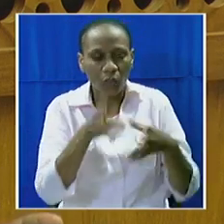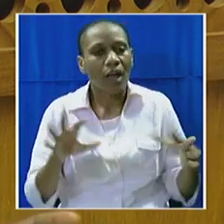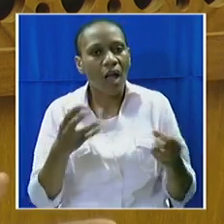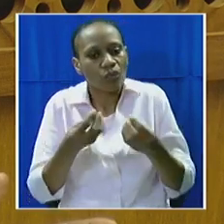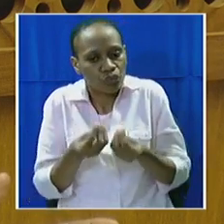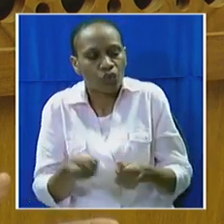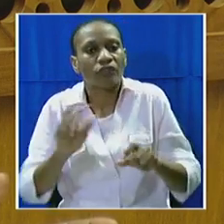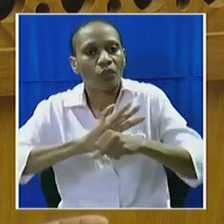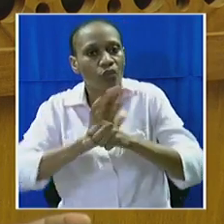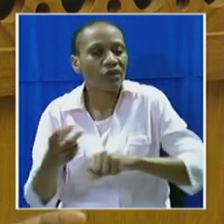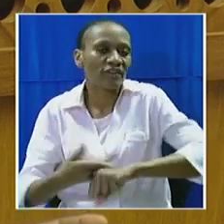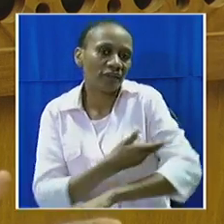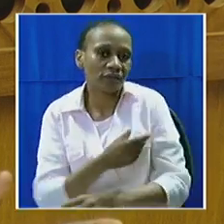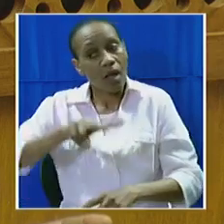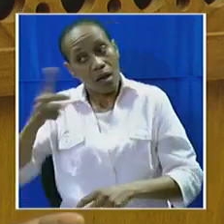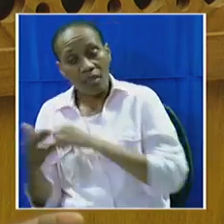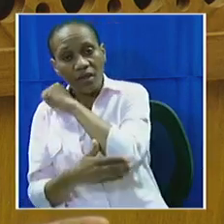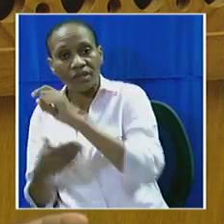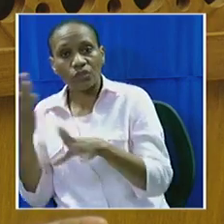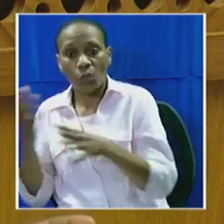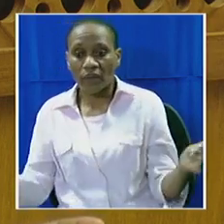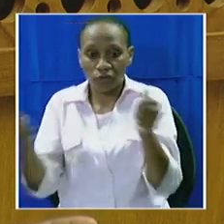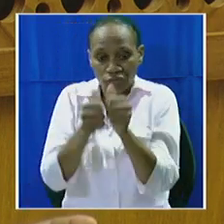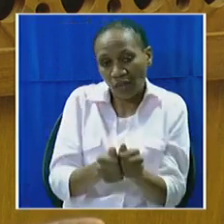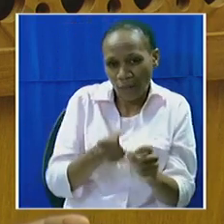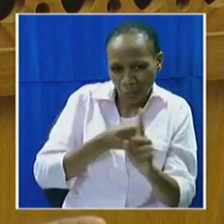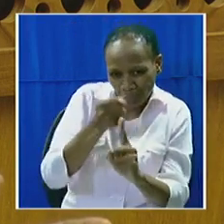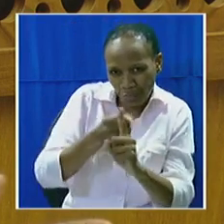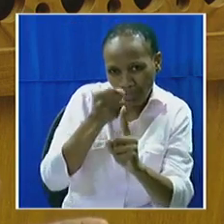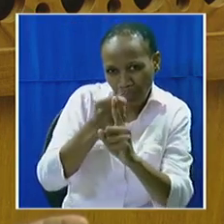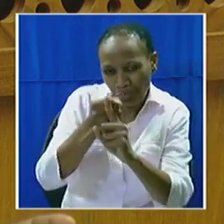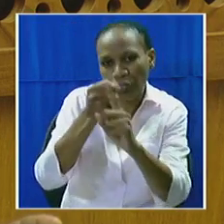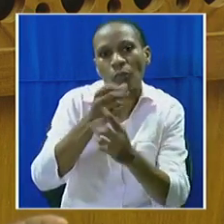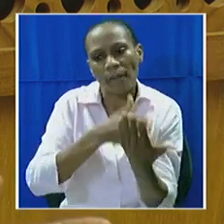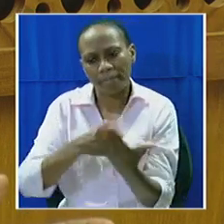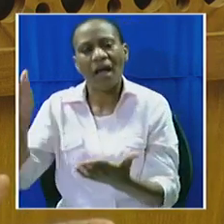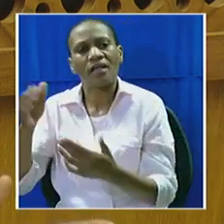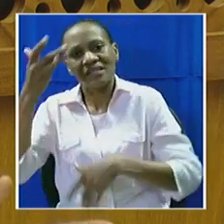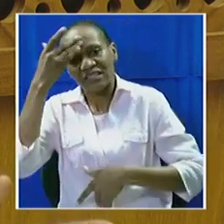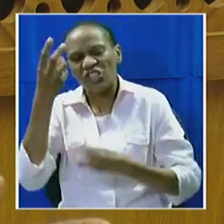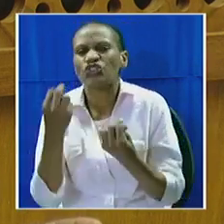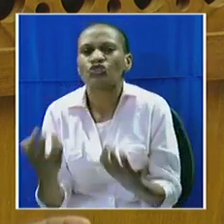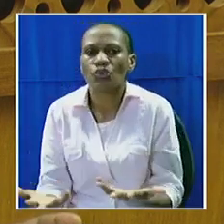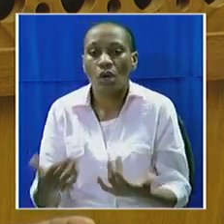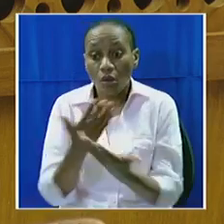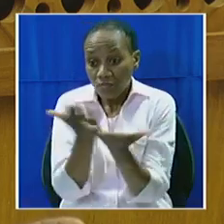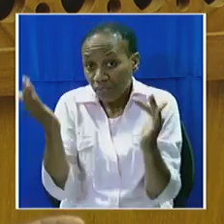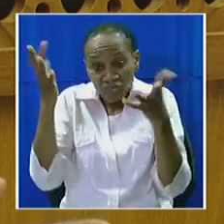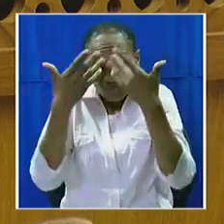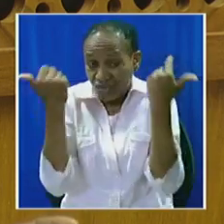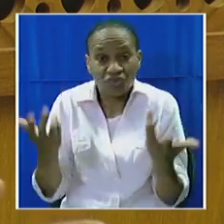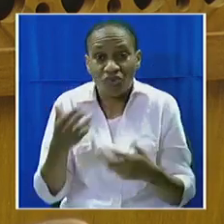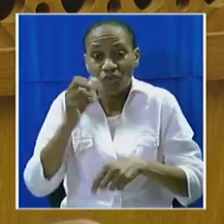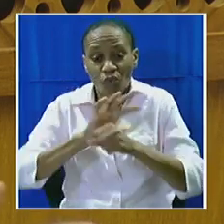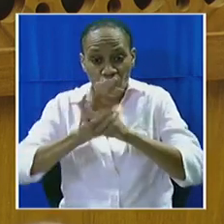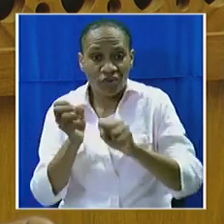coronavirus. Like all the other countries, we have to work together, unite to fight against this new infection. Not much is known about it, but the more we